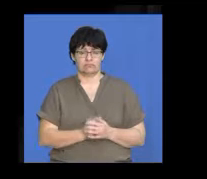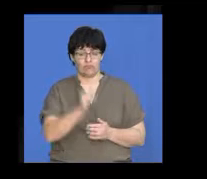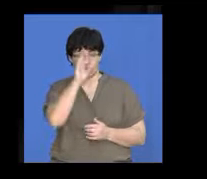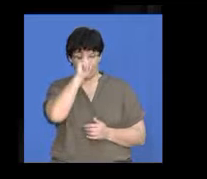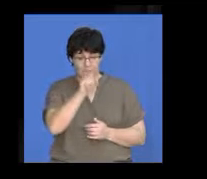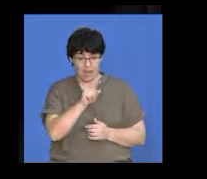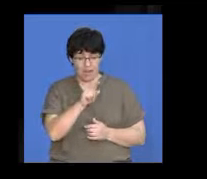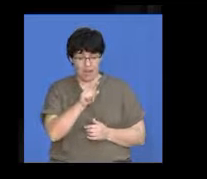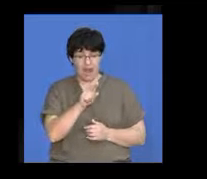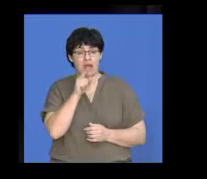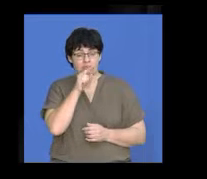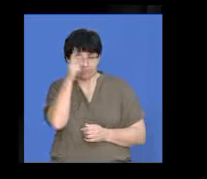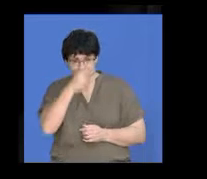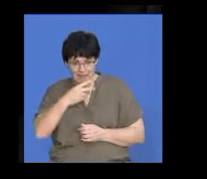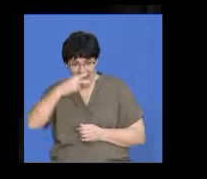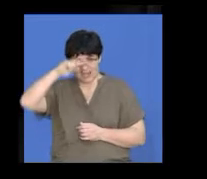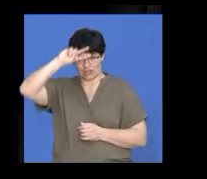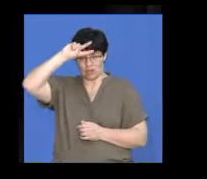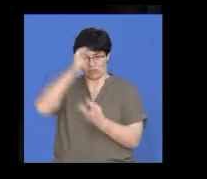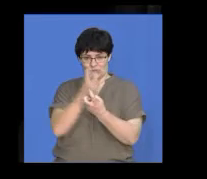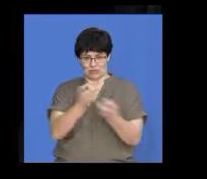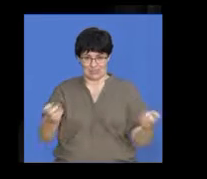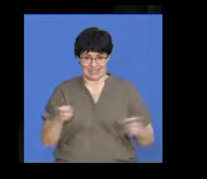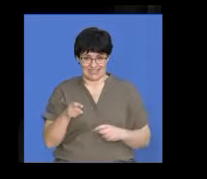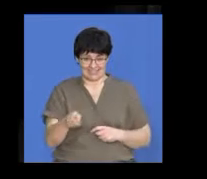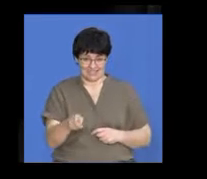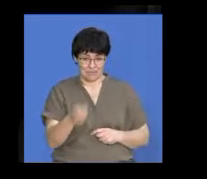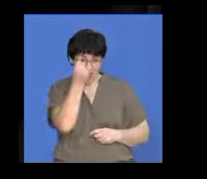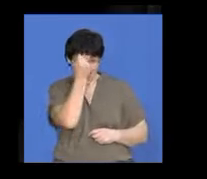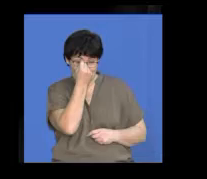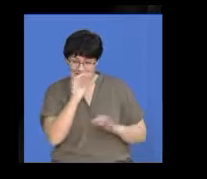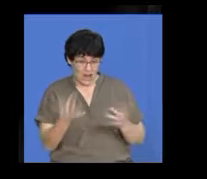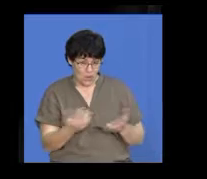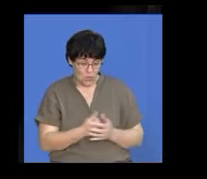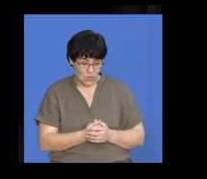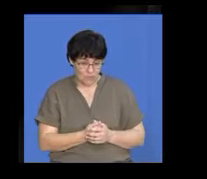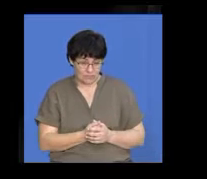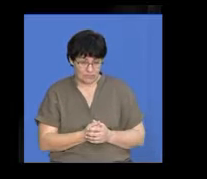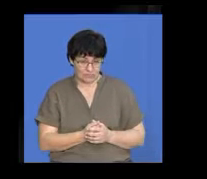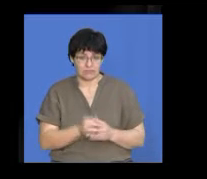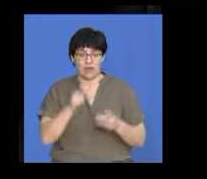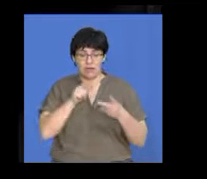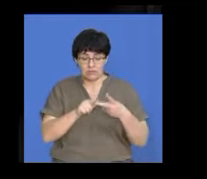remember, we looked at how you interpret sources, okay? We're looking at how you